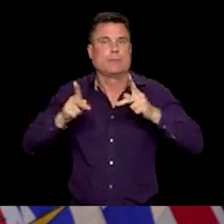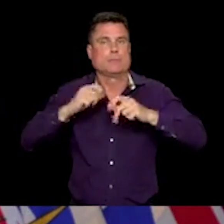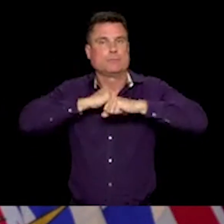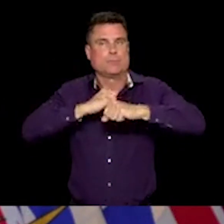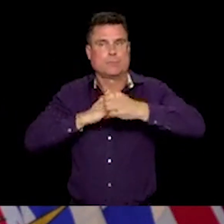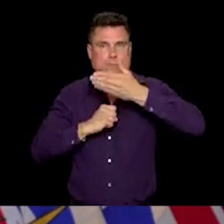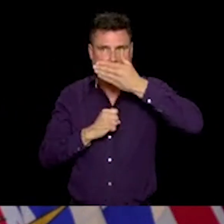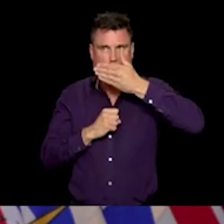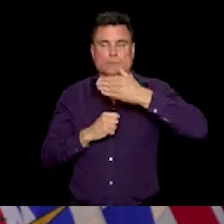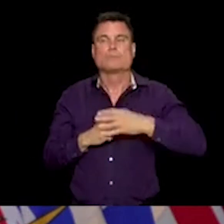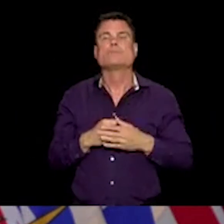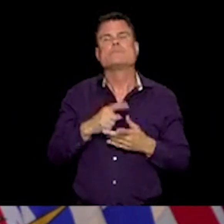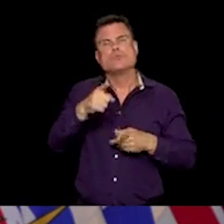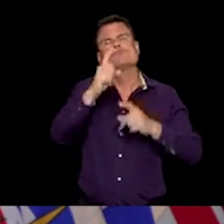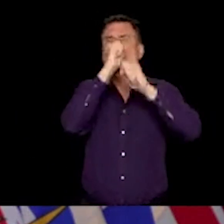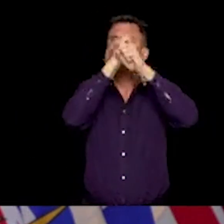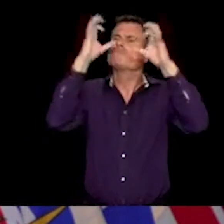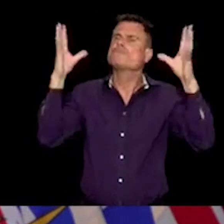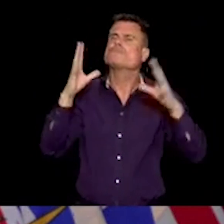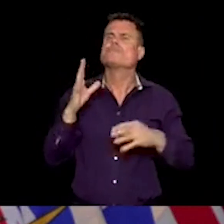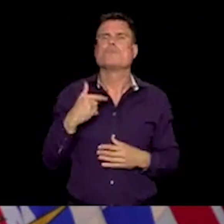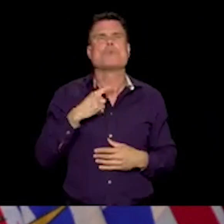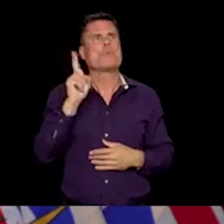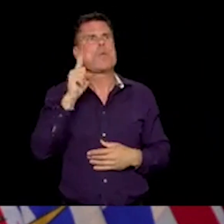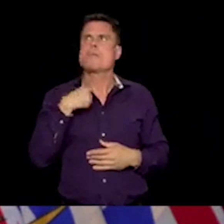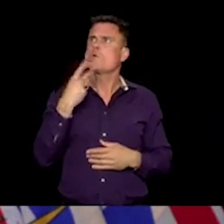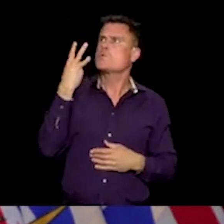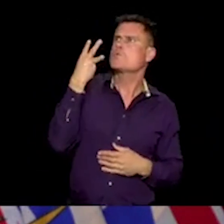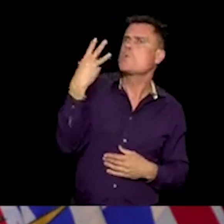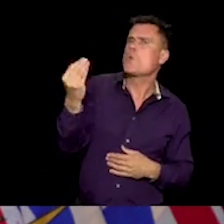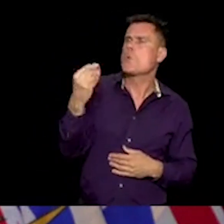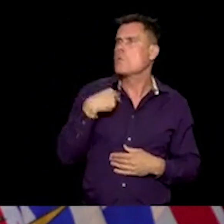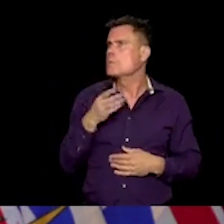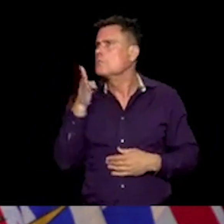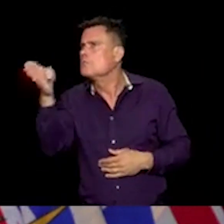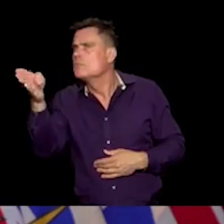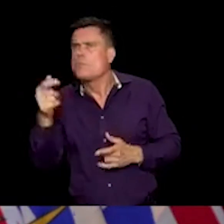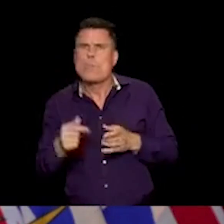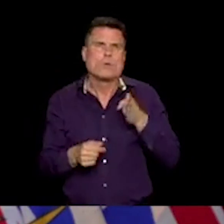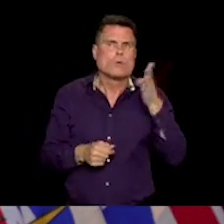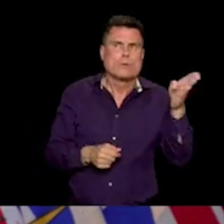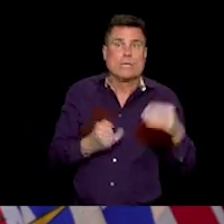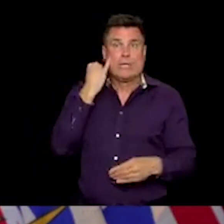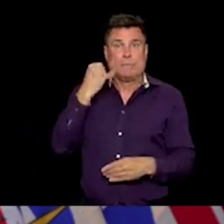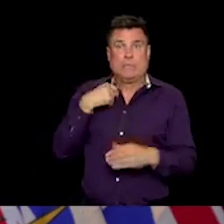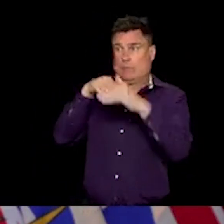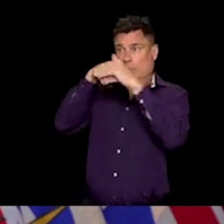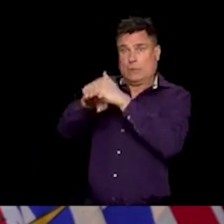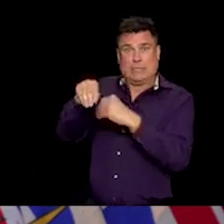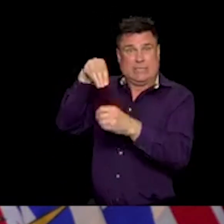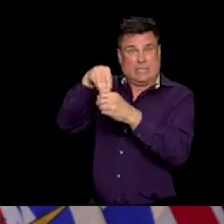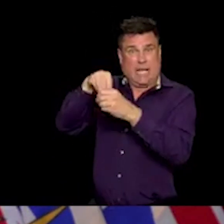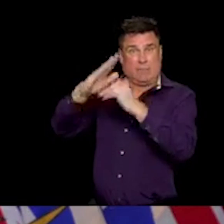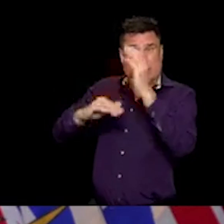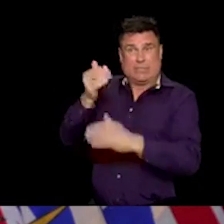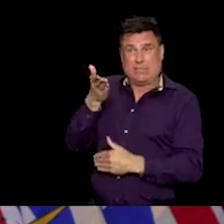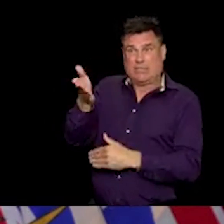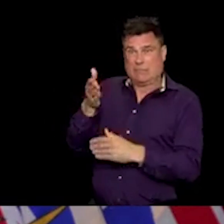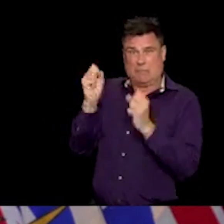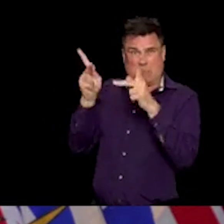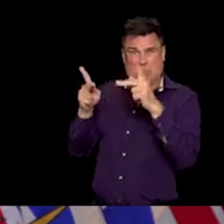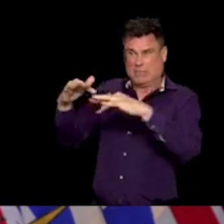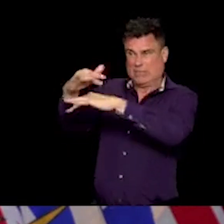an additional layer in some situations that can prevent you from letting your droplets out includes